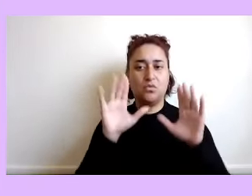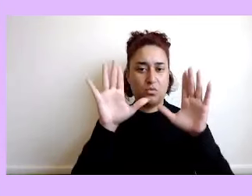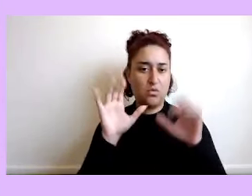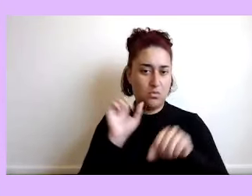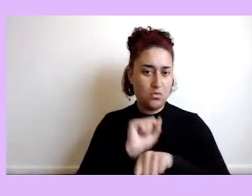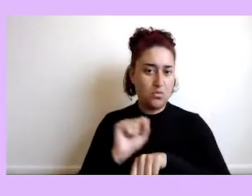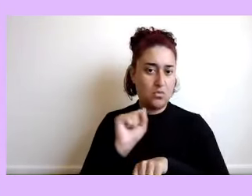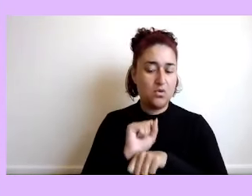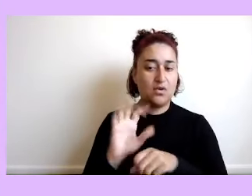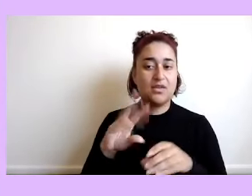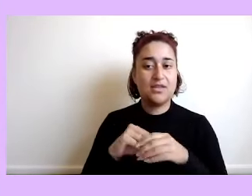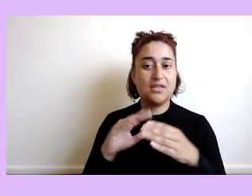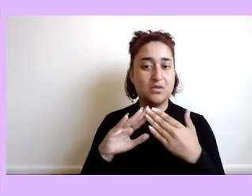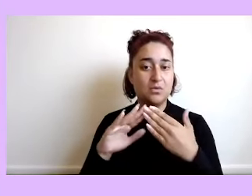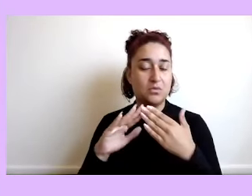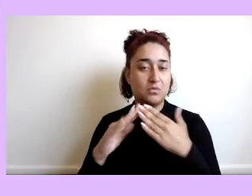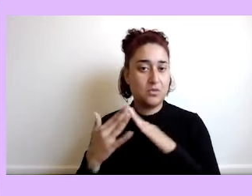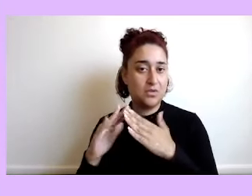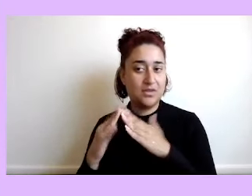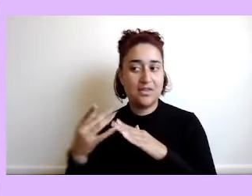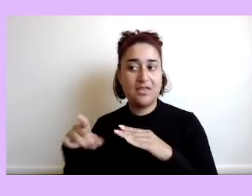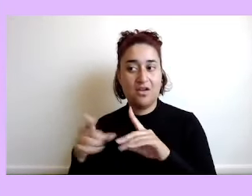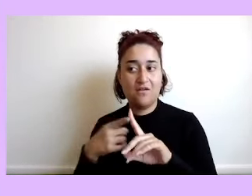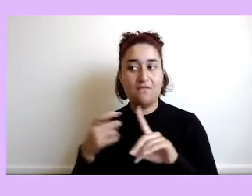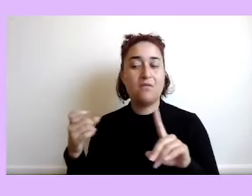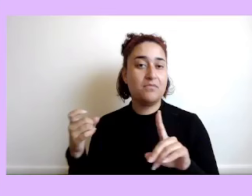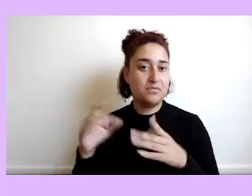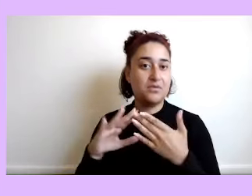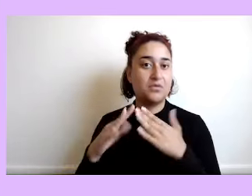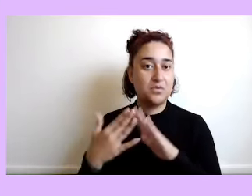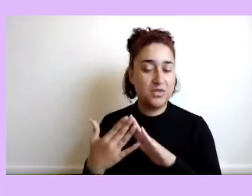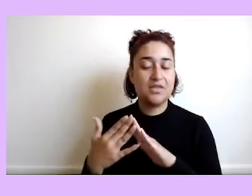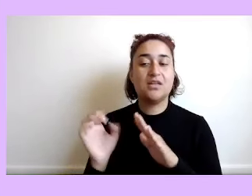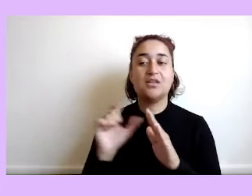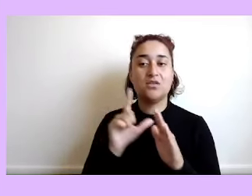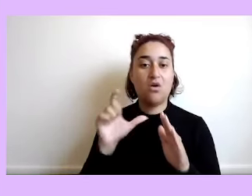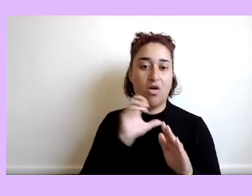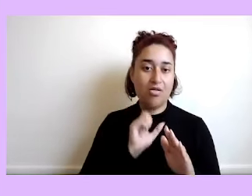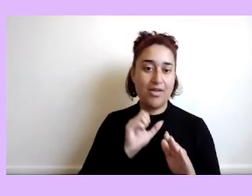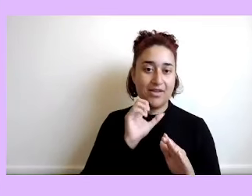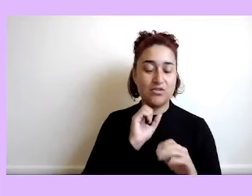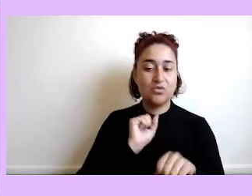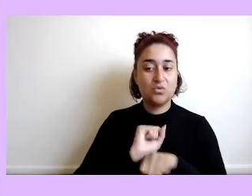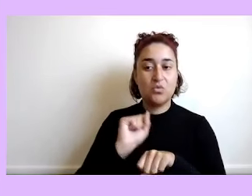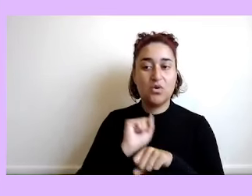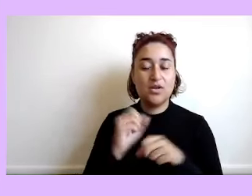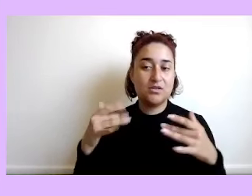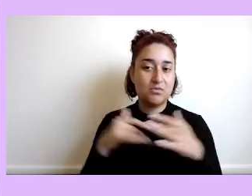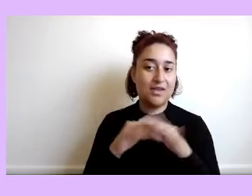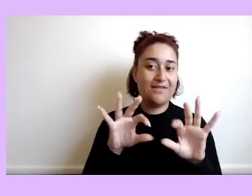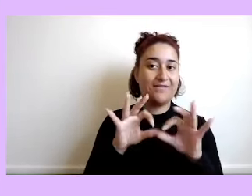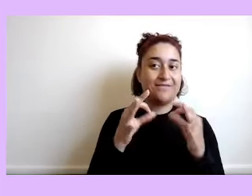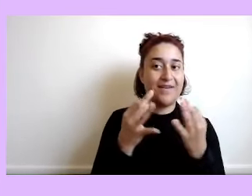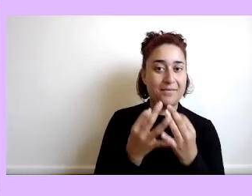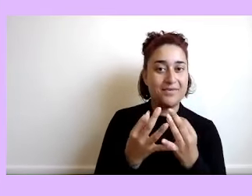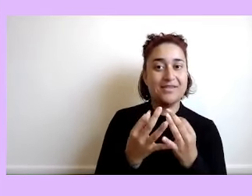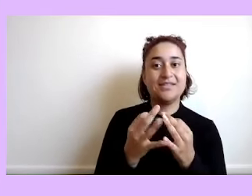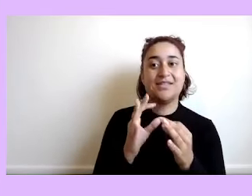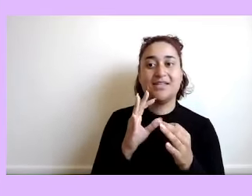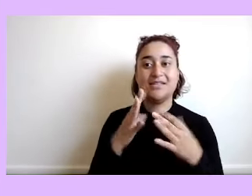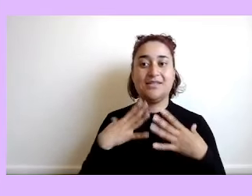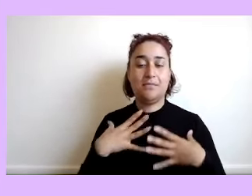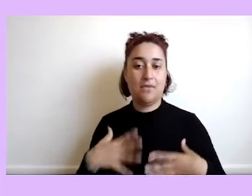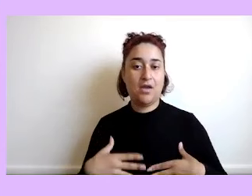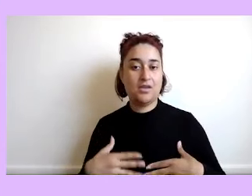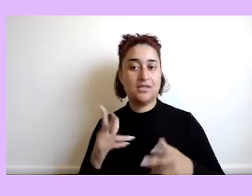in community of, they are of the community. And it's all ages work. It's bringing families out, and it's embodied, right? It's